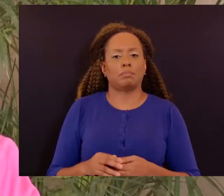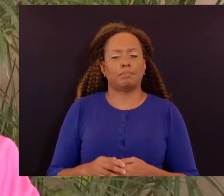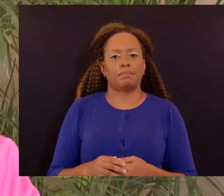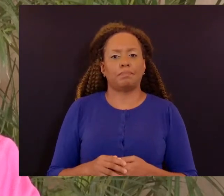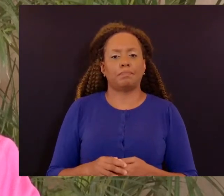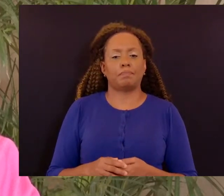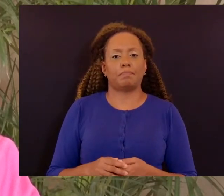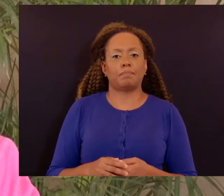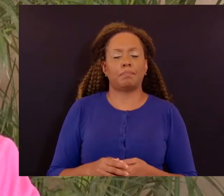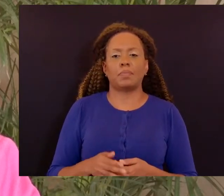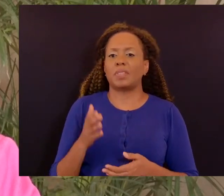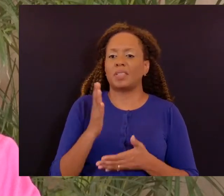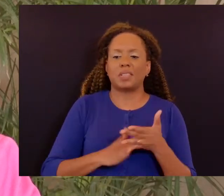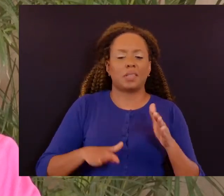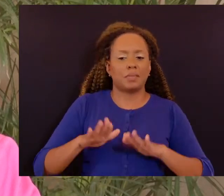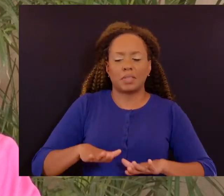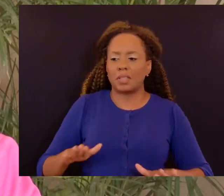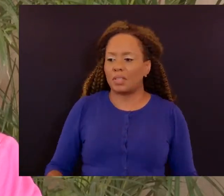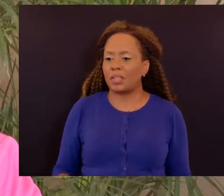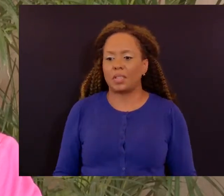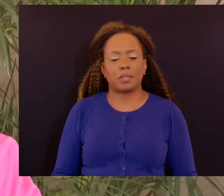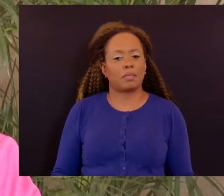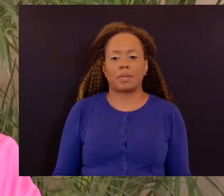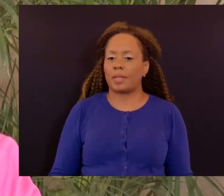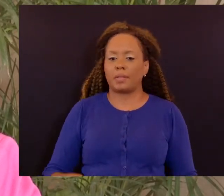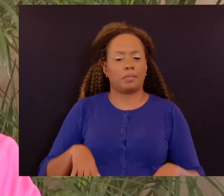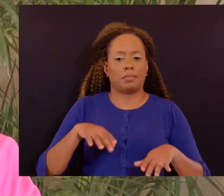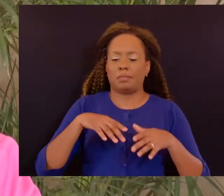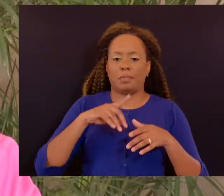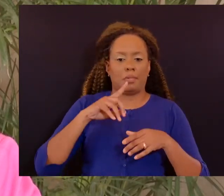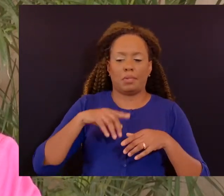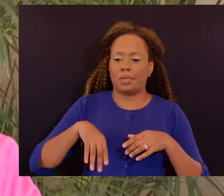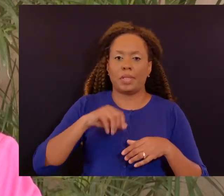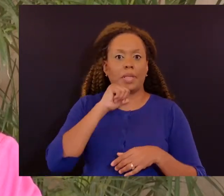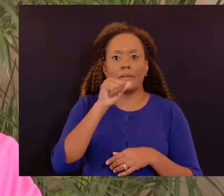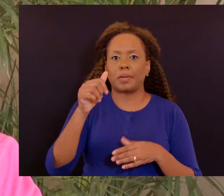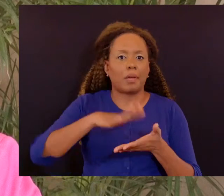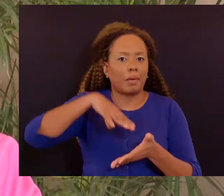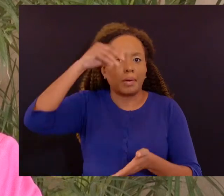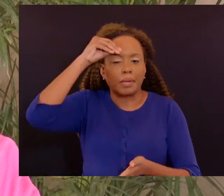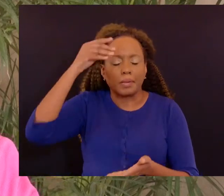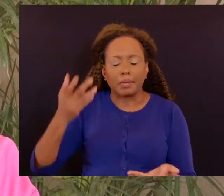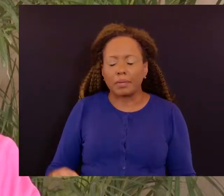significantly disengaged, and this leads to a lot of the